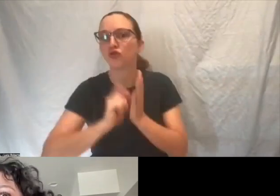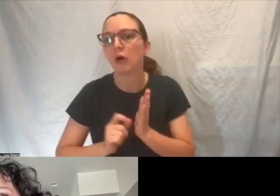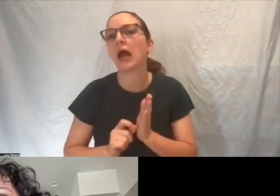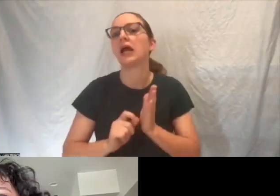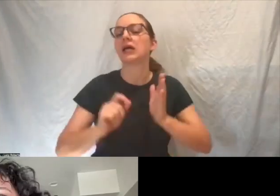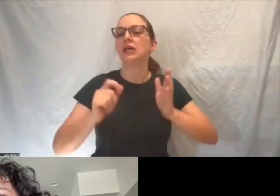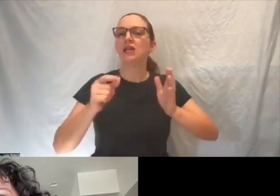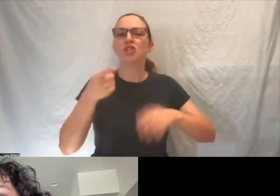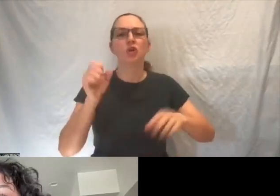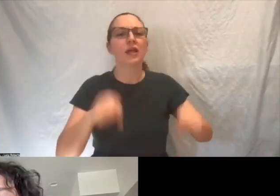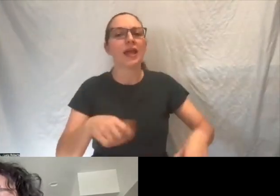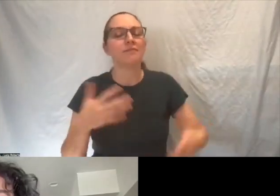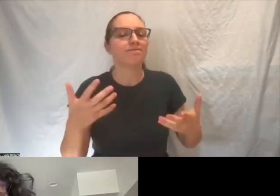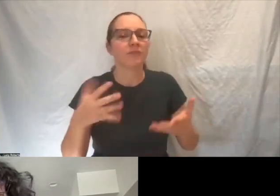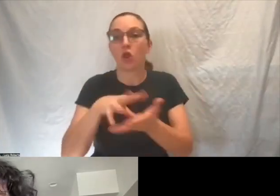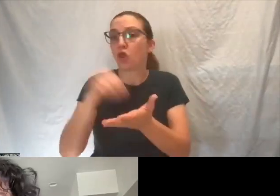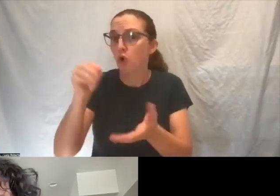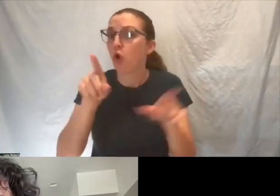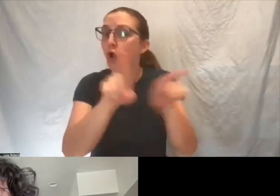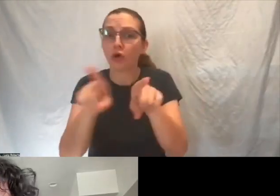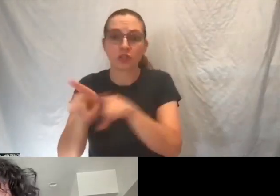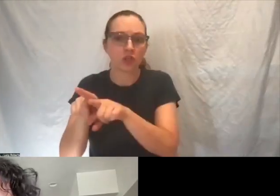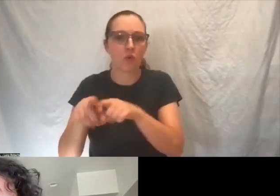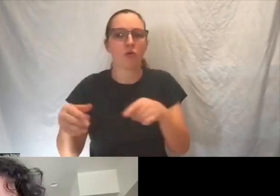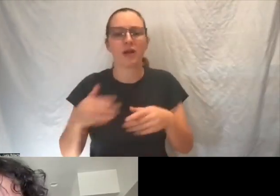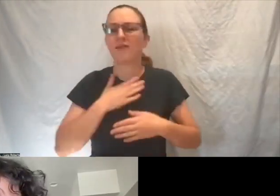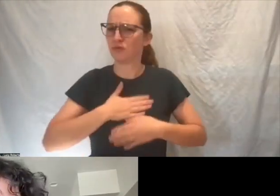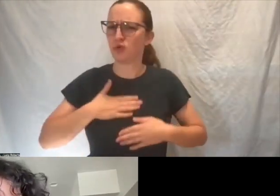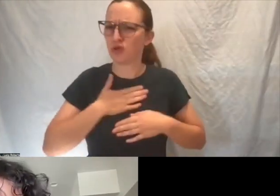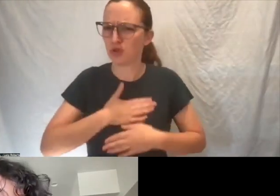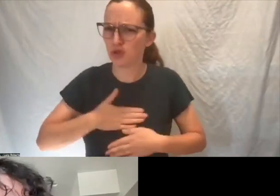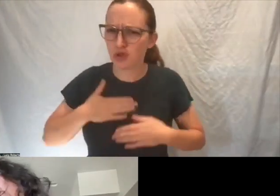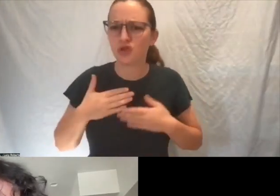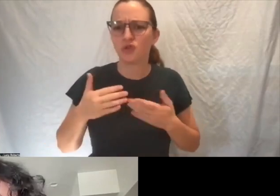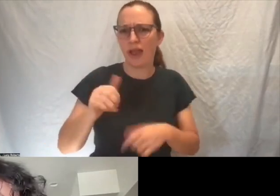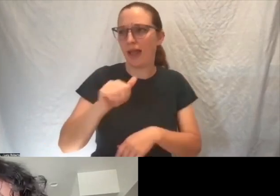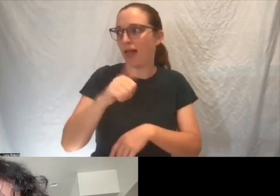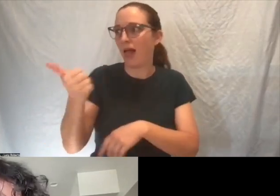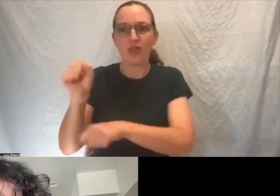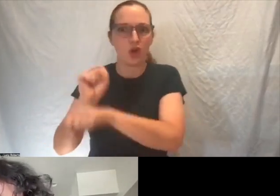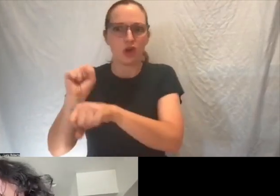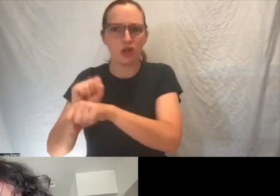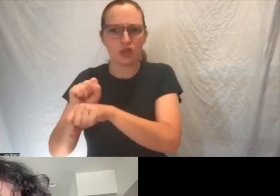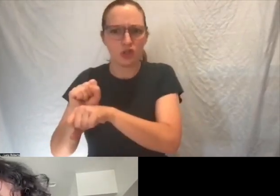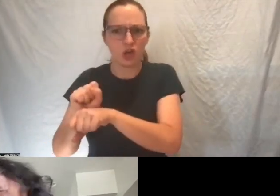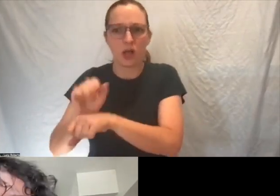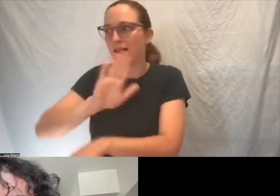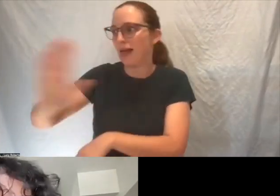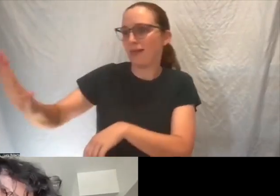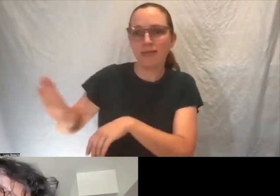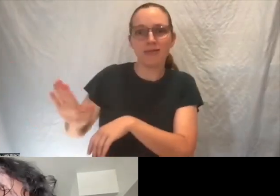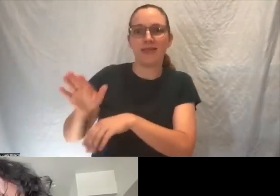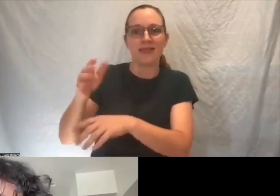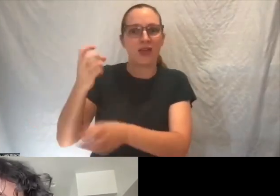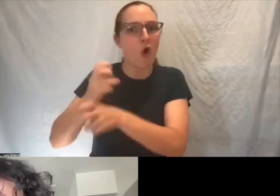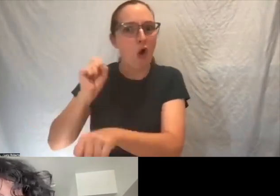you learn and also just have an appreciation for what everybody else is doing as well, because there is so much work besides acting